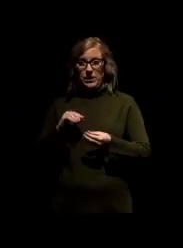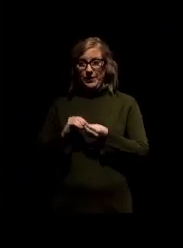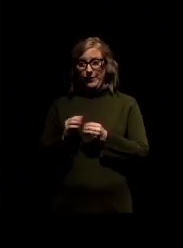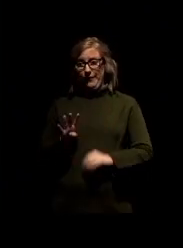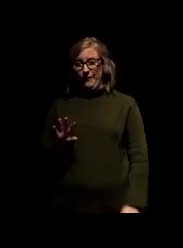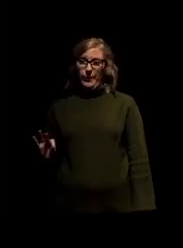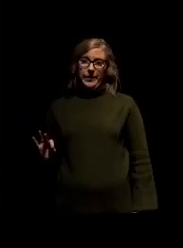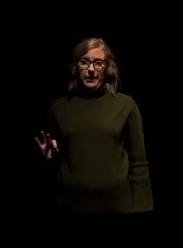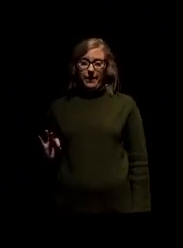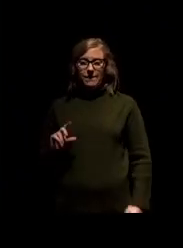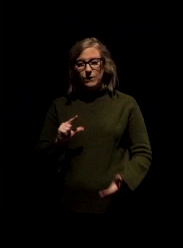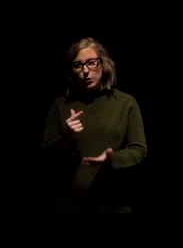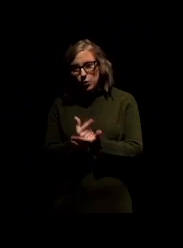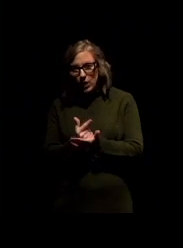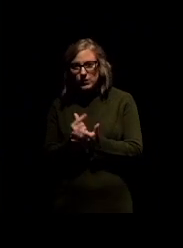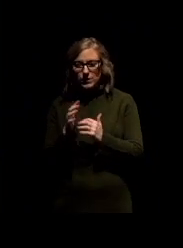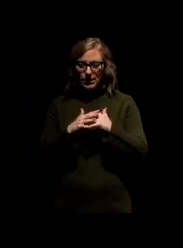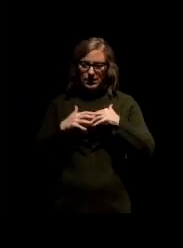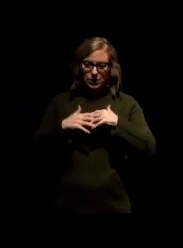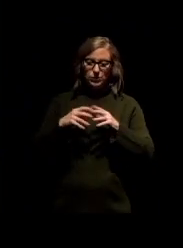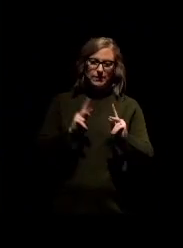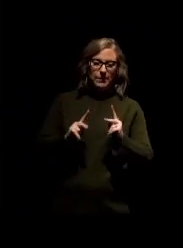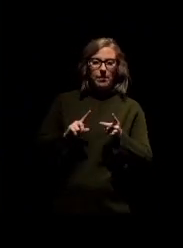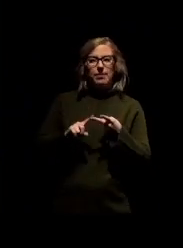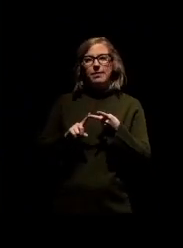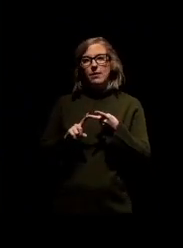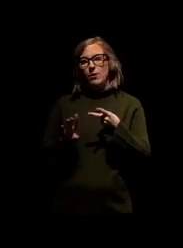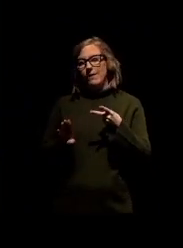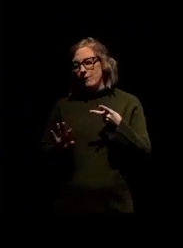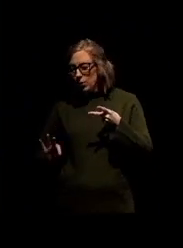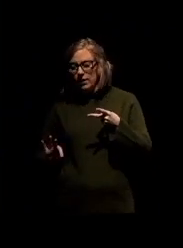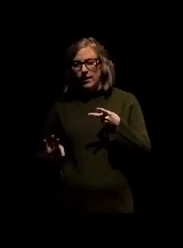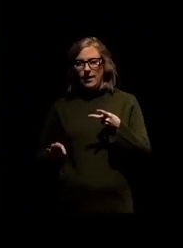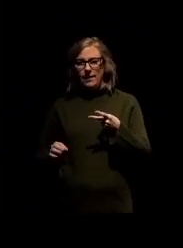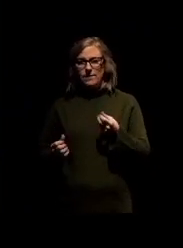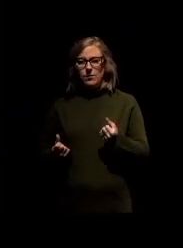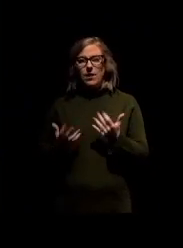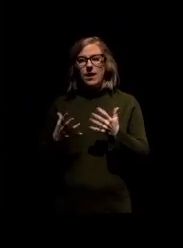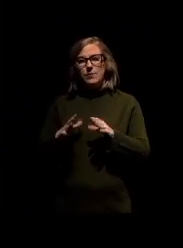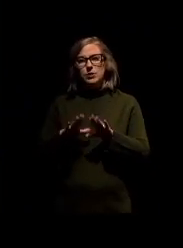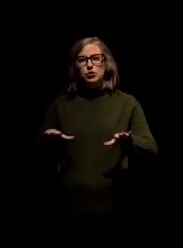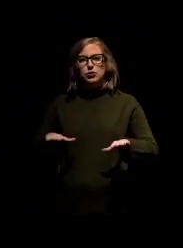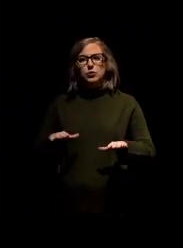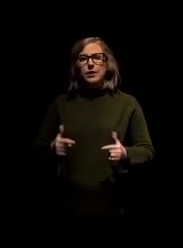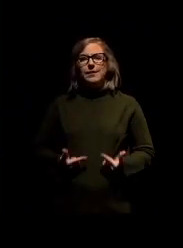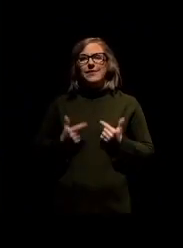We're 49th out of 50 states in terms of the number of children that are out of home placement.